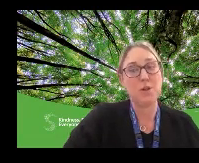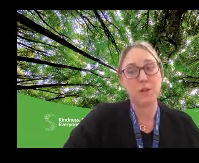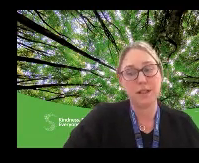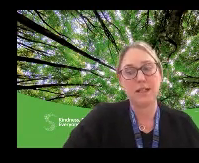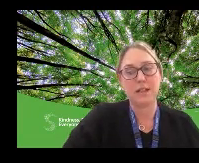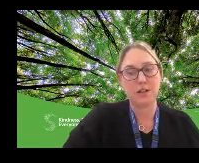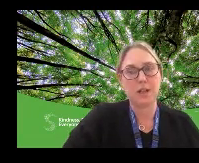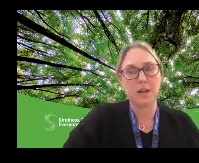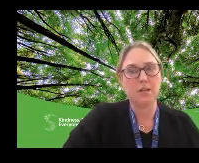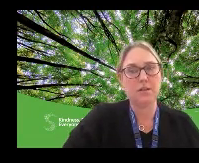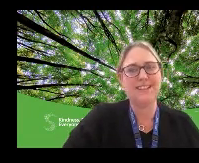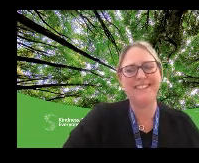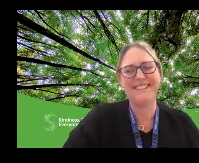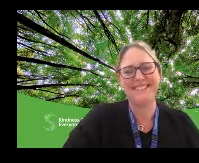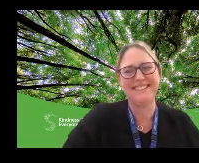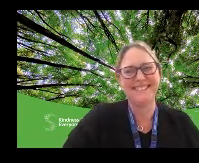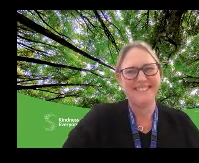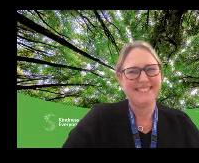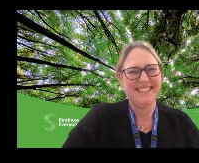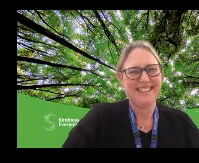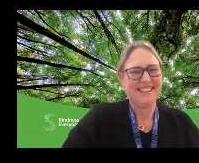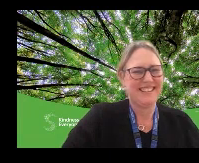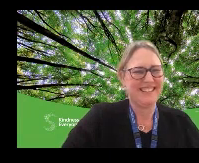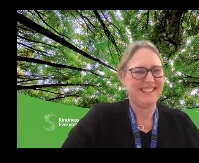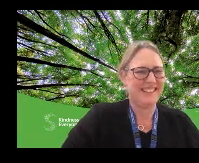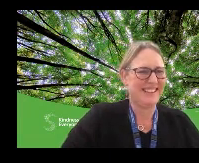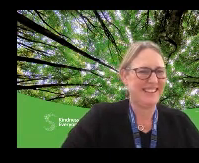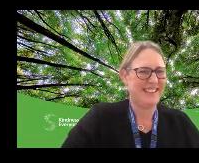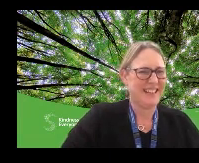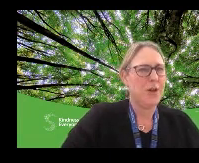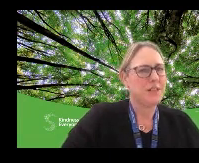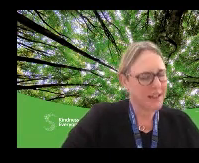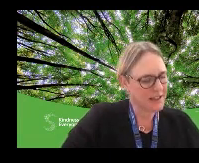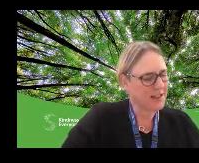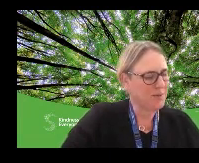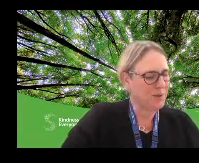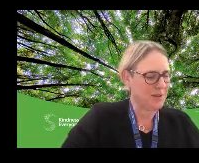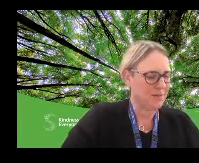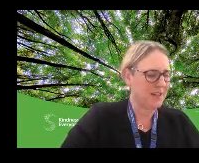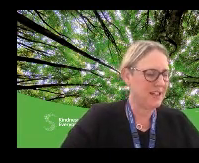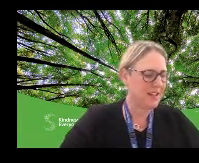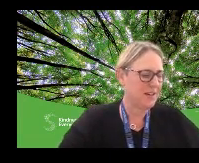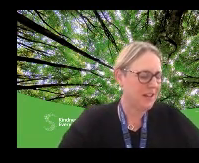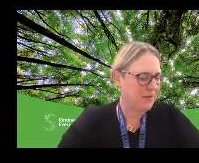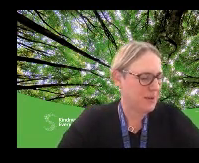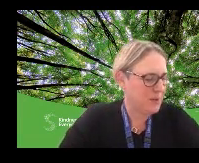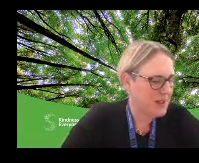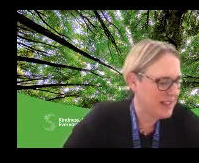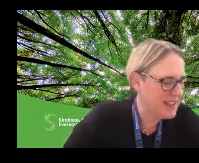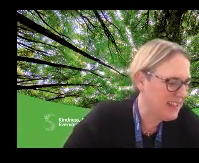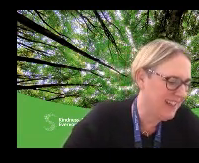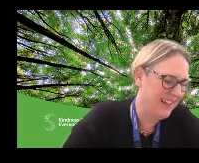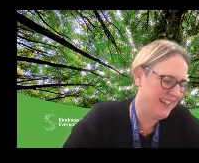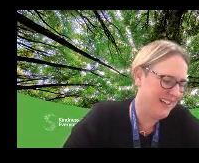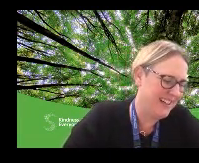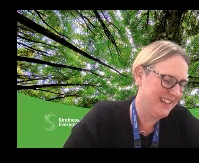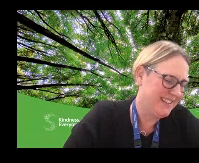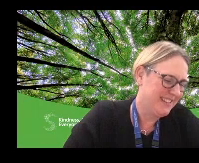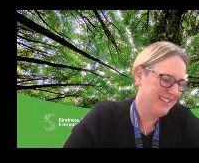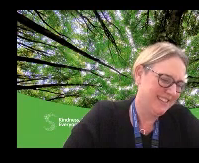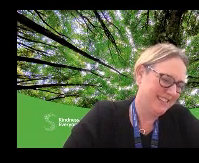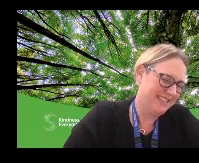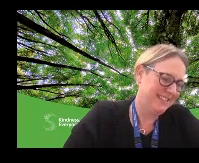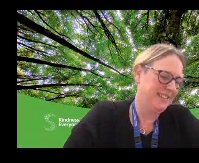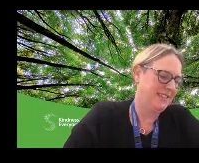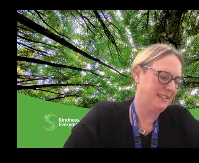we do need signatures though. Okay, signatures important. Signatures important. We need to know that everybody wants it. I